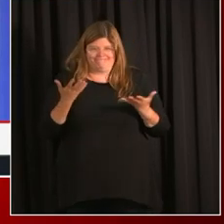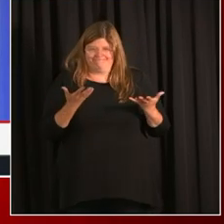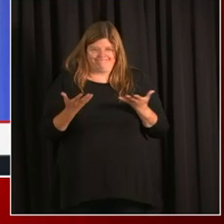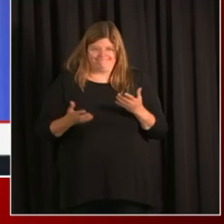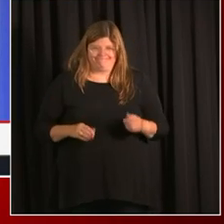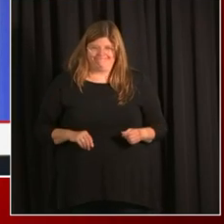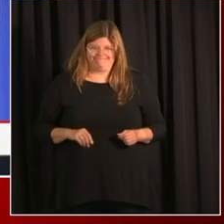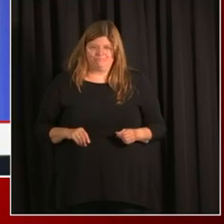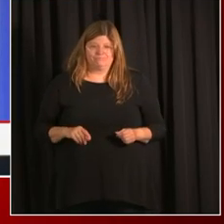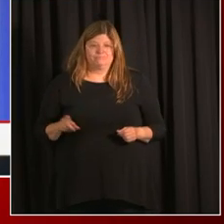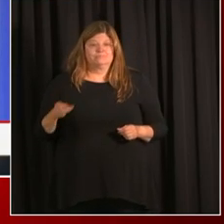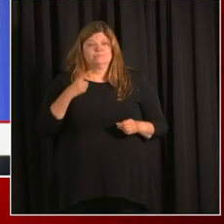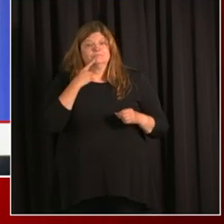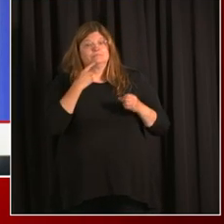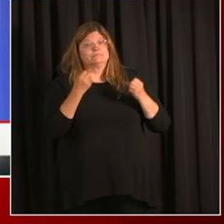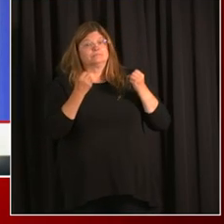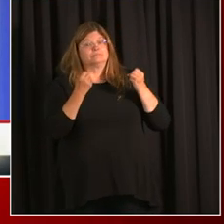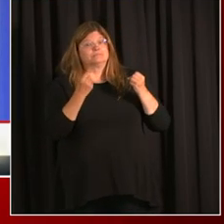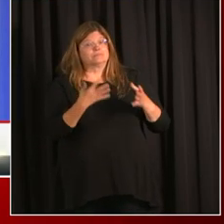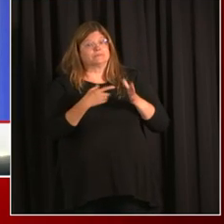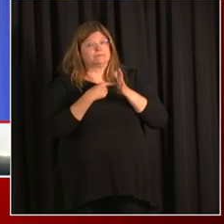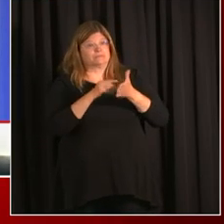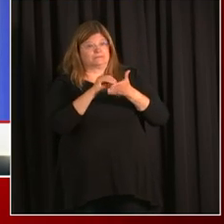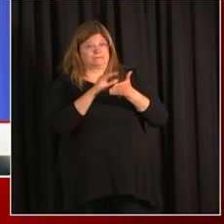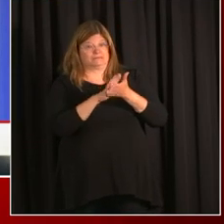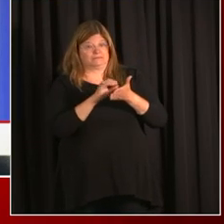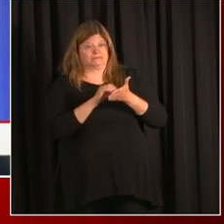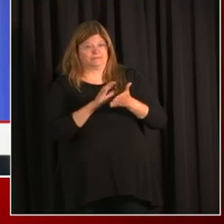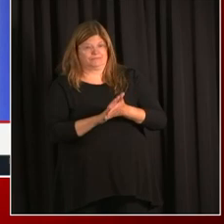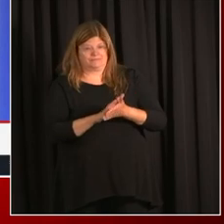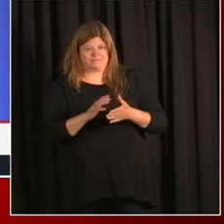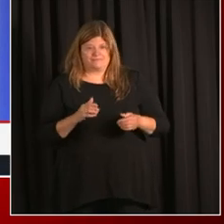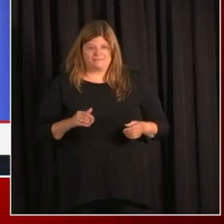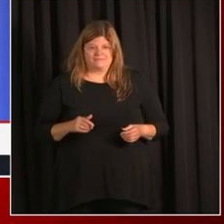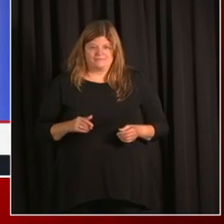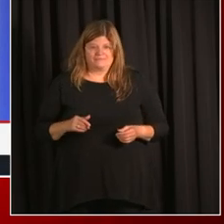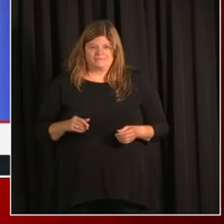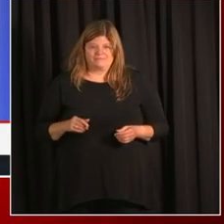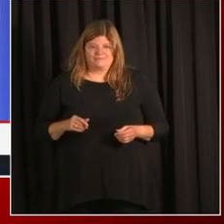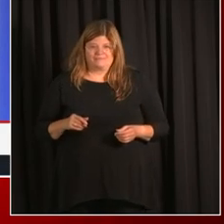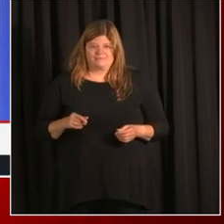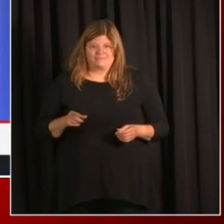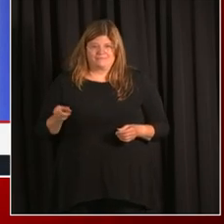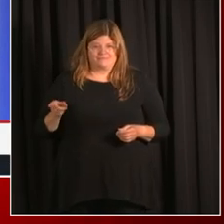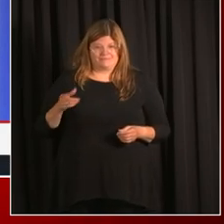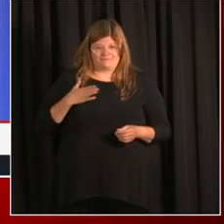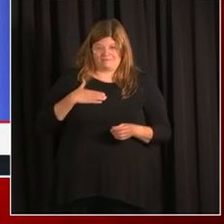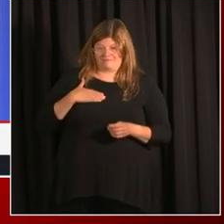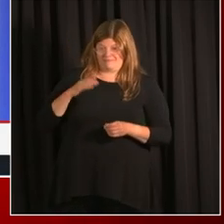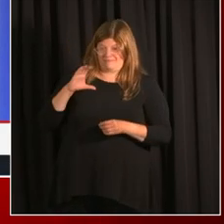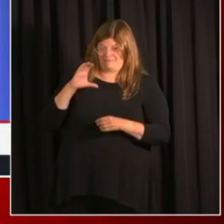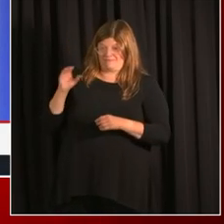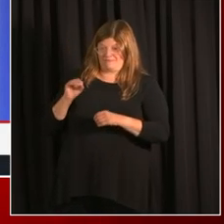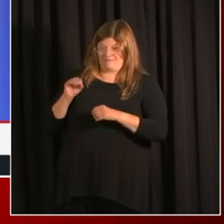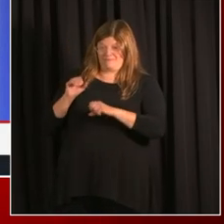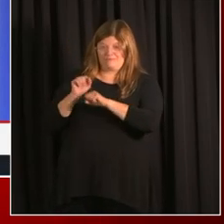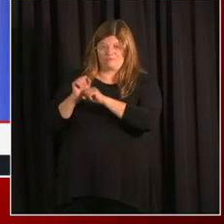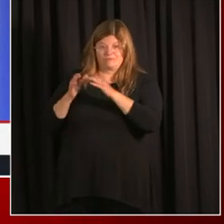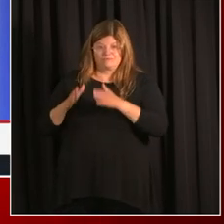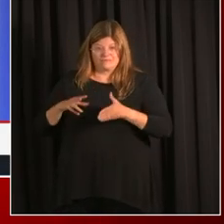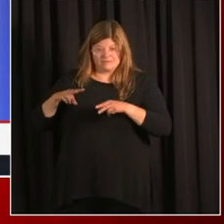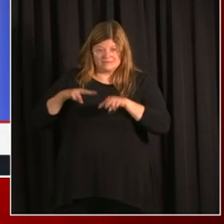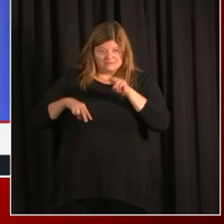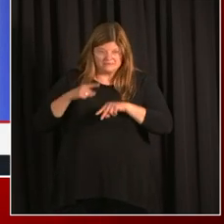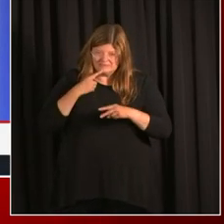There's been tons of guidance documents over multiple phases, and Tomas is looking at me, and I'm not sure if he's queried it. So I